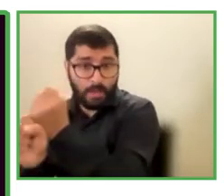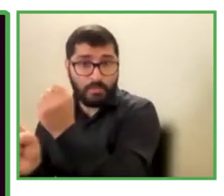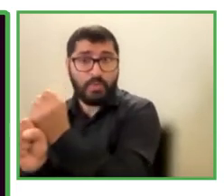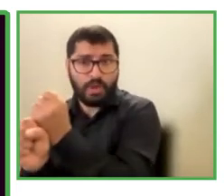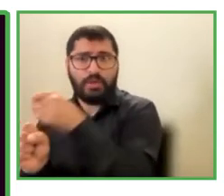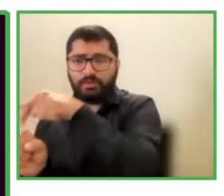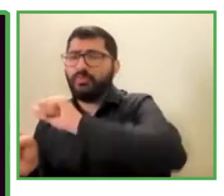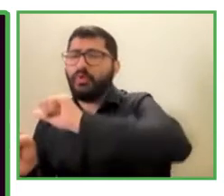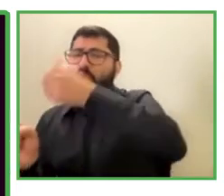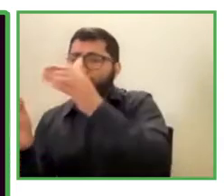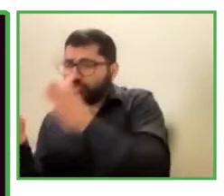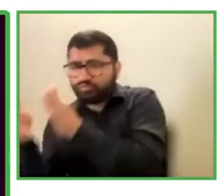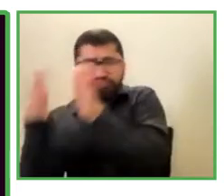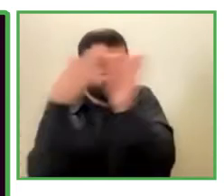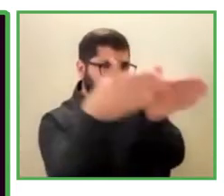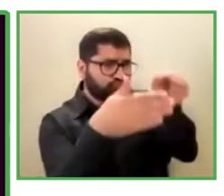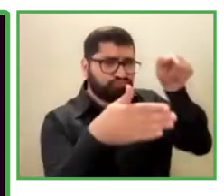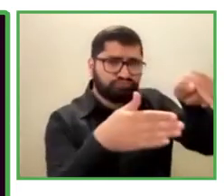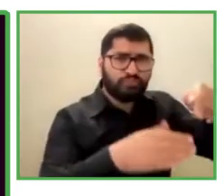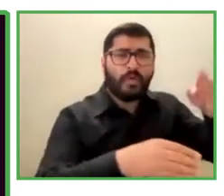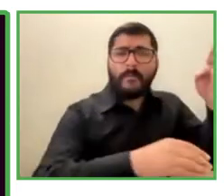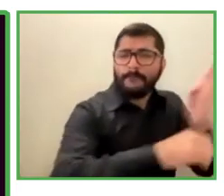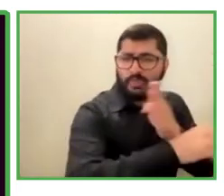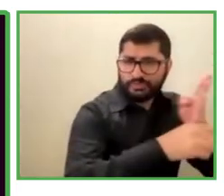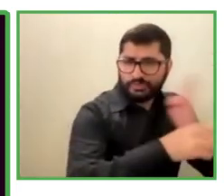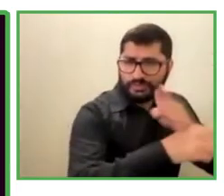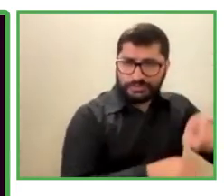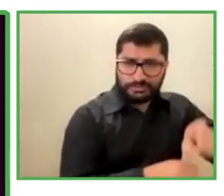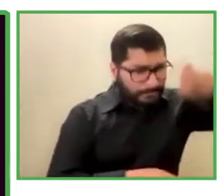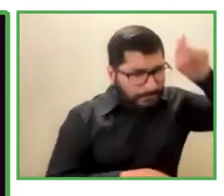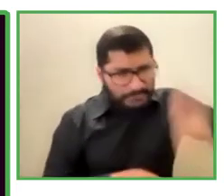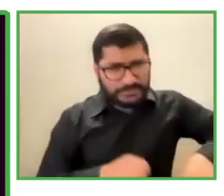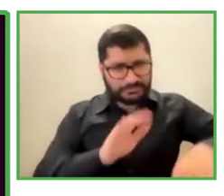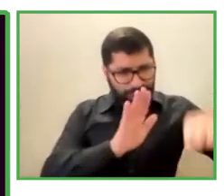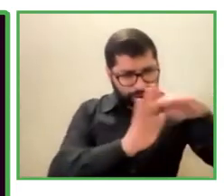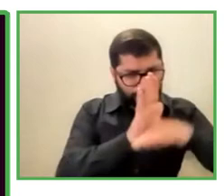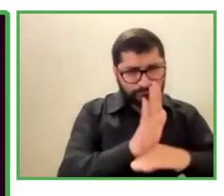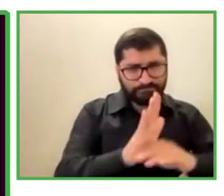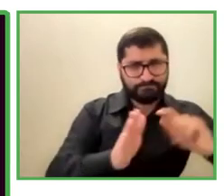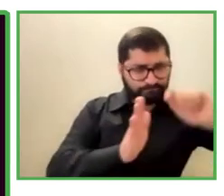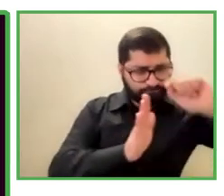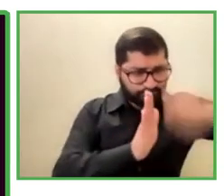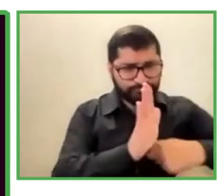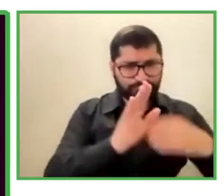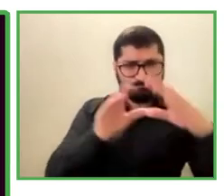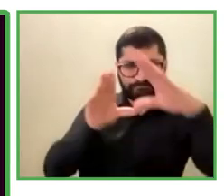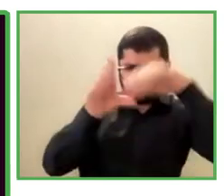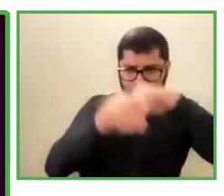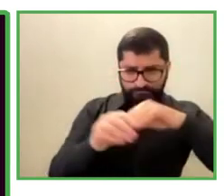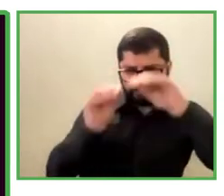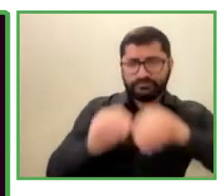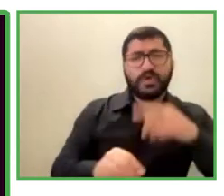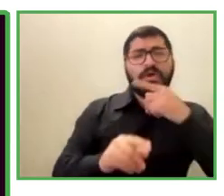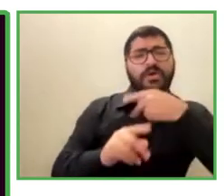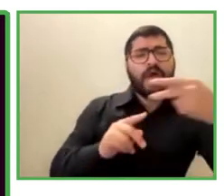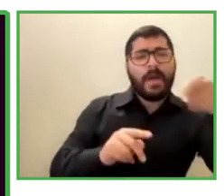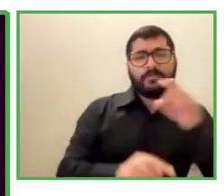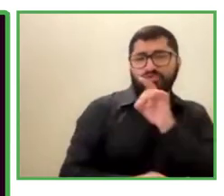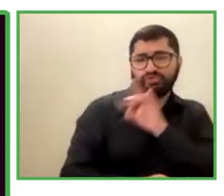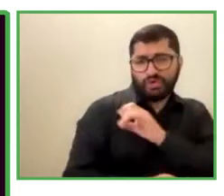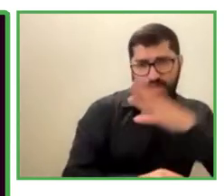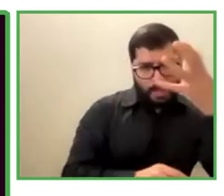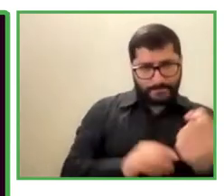side, we have the companies that need to do the hiring. So Chile has a law